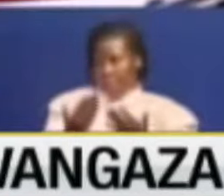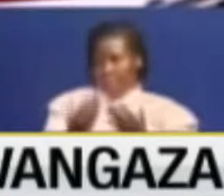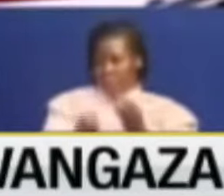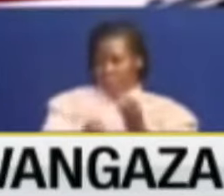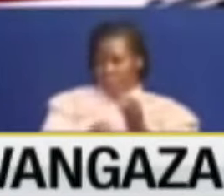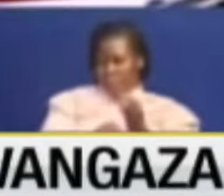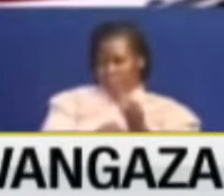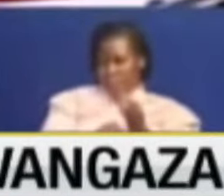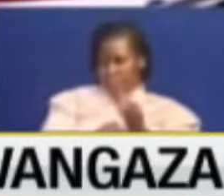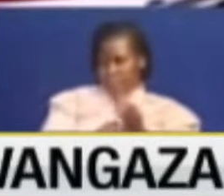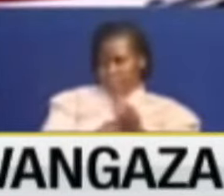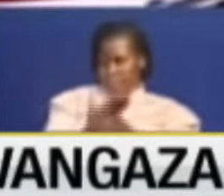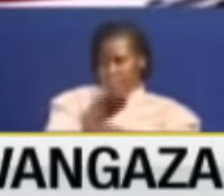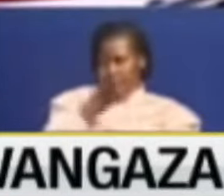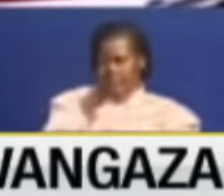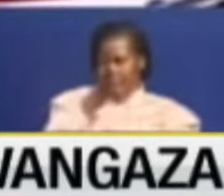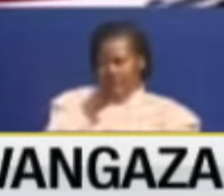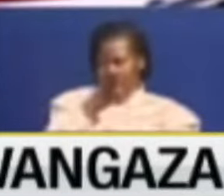lie.